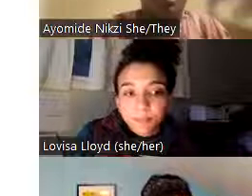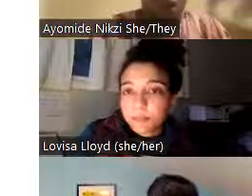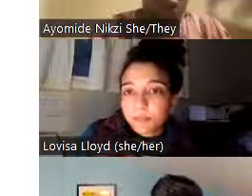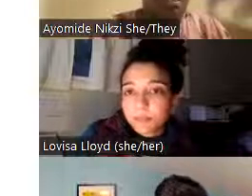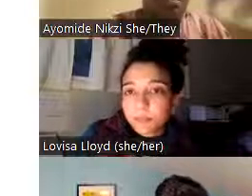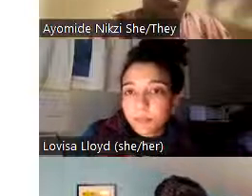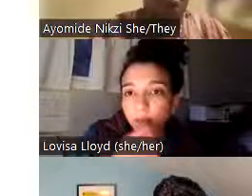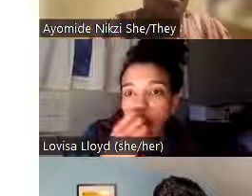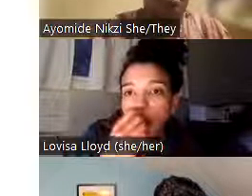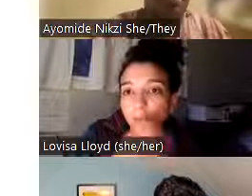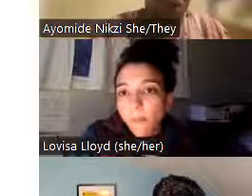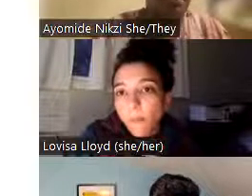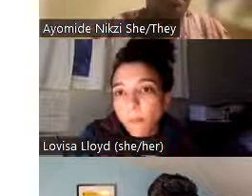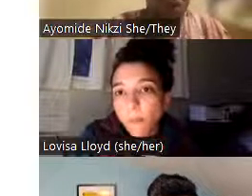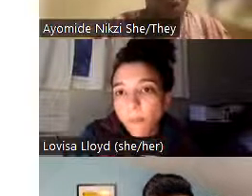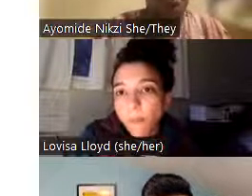Commissioner Jason.